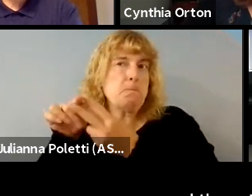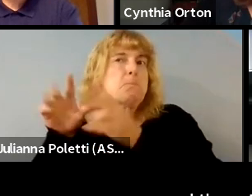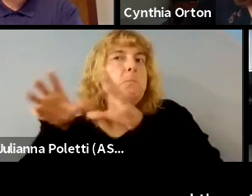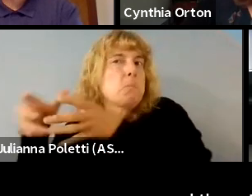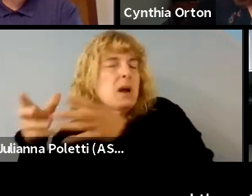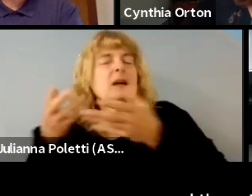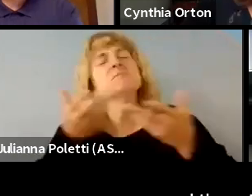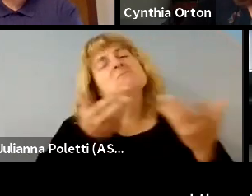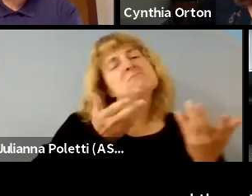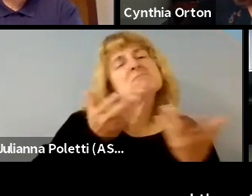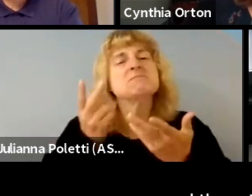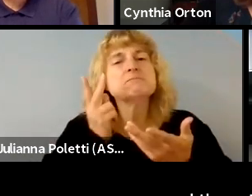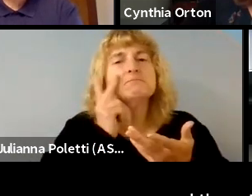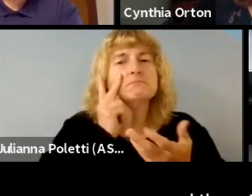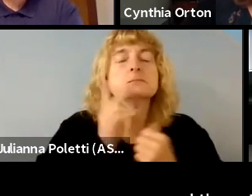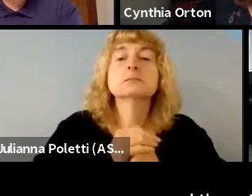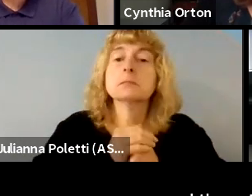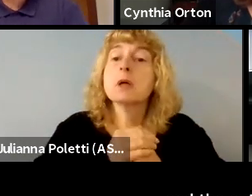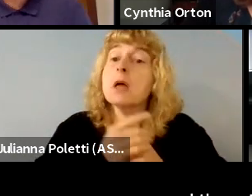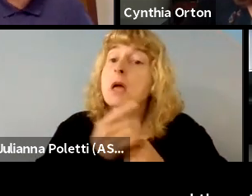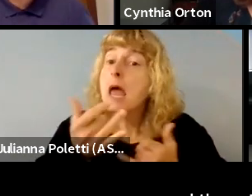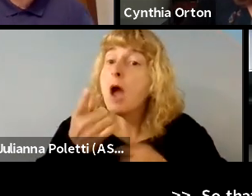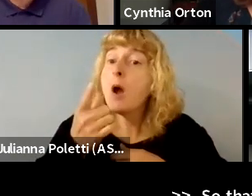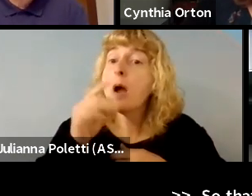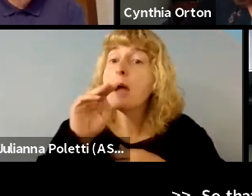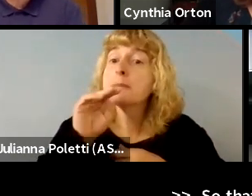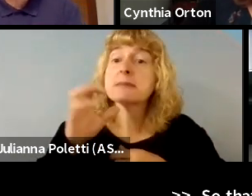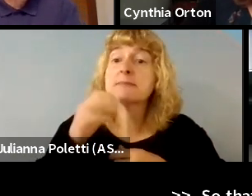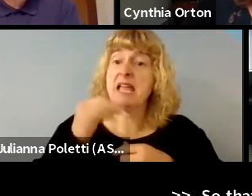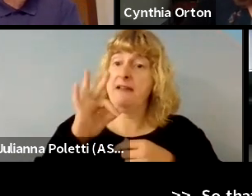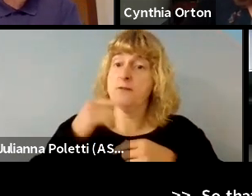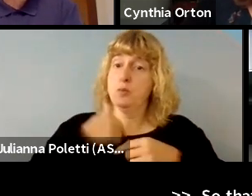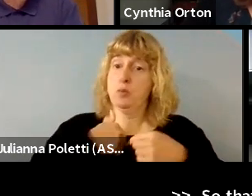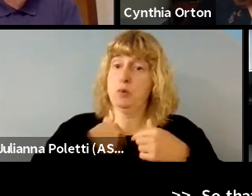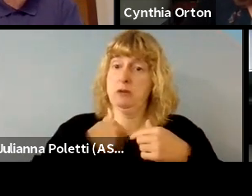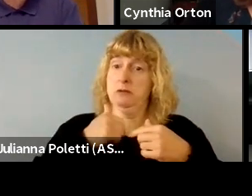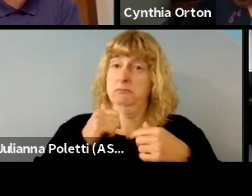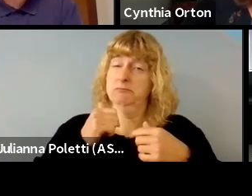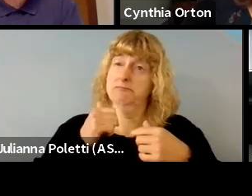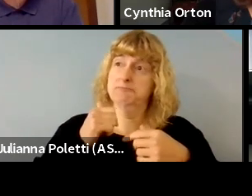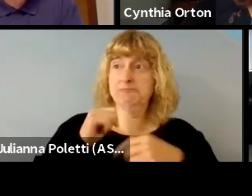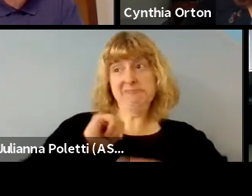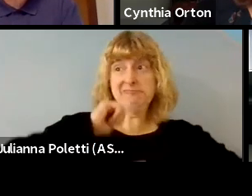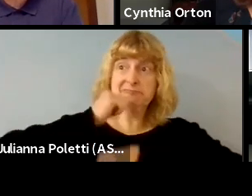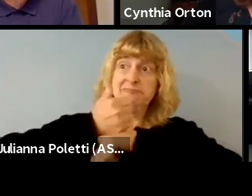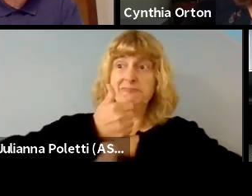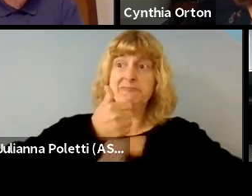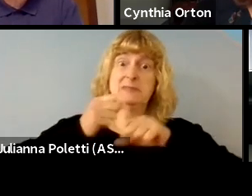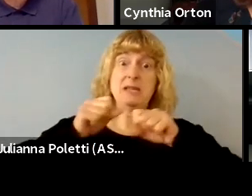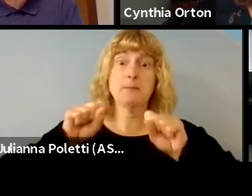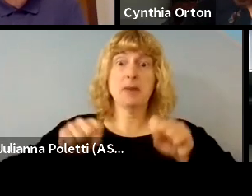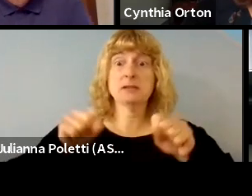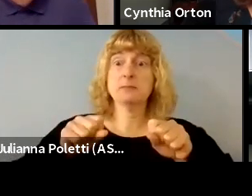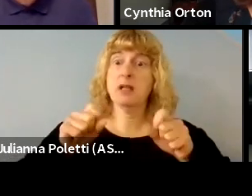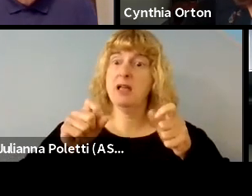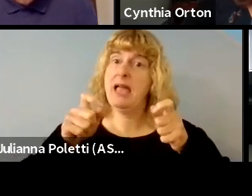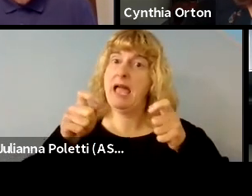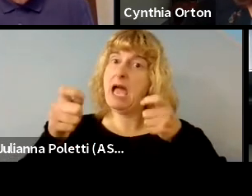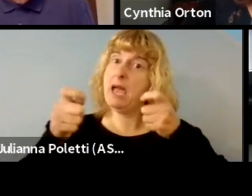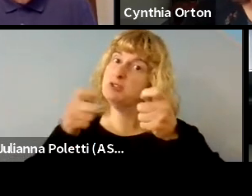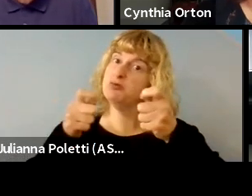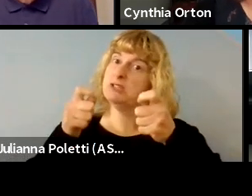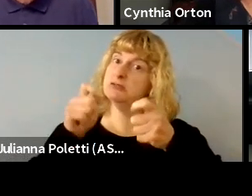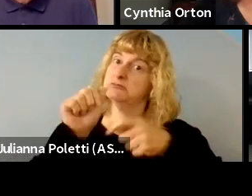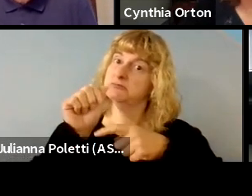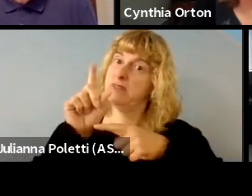in some ways establishing a potential administration. And I think what I mean is, I think as Doug said, right, if we